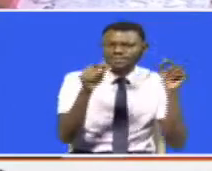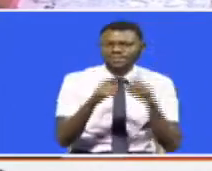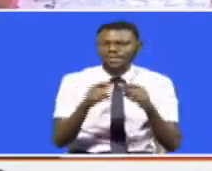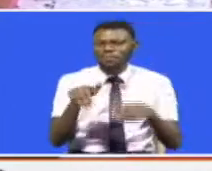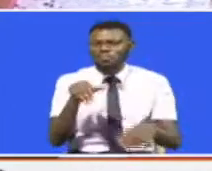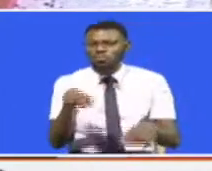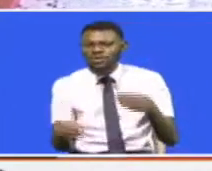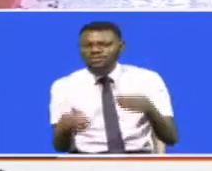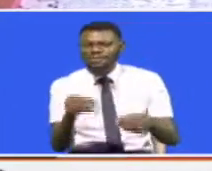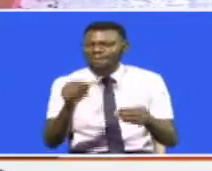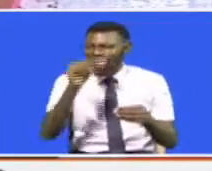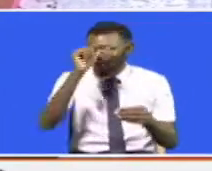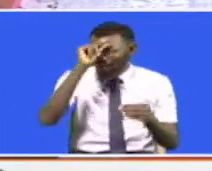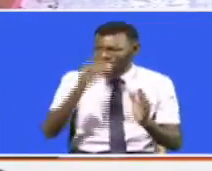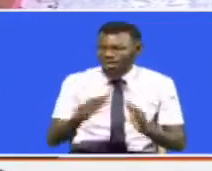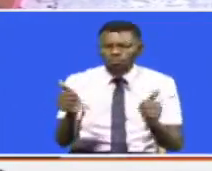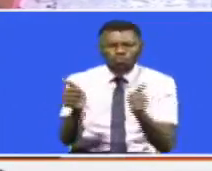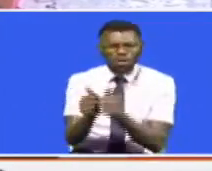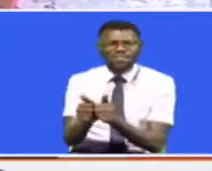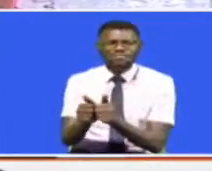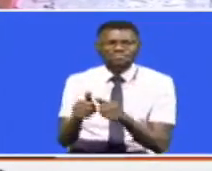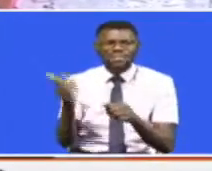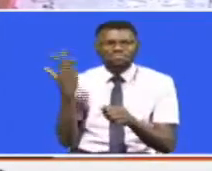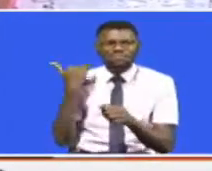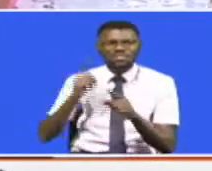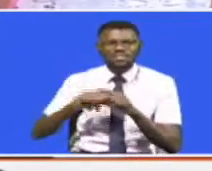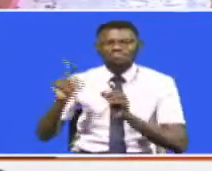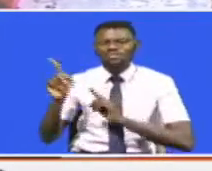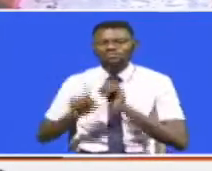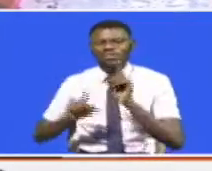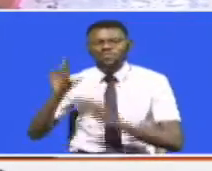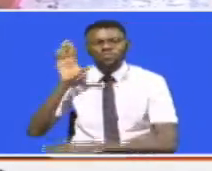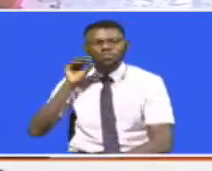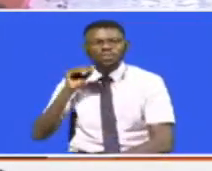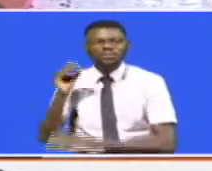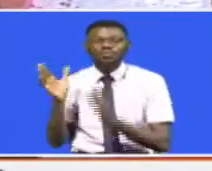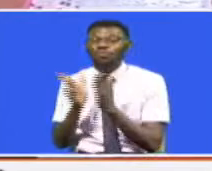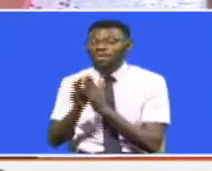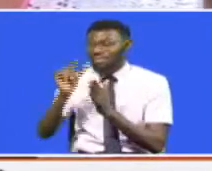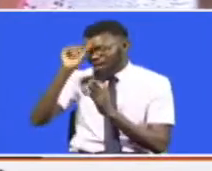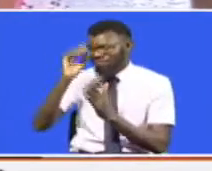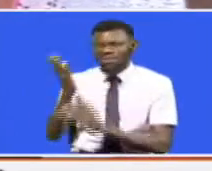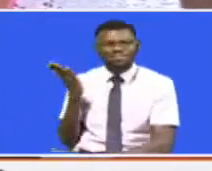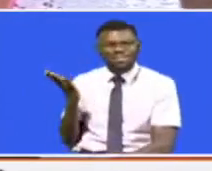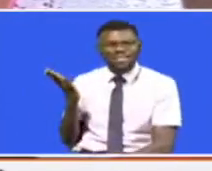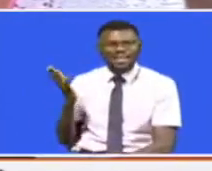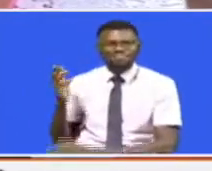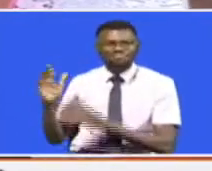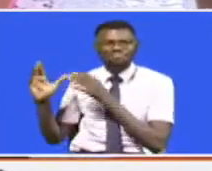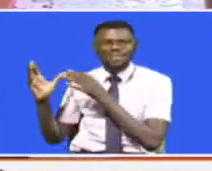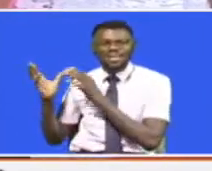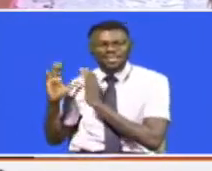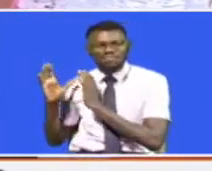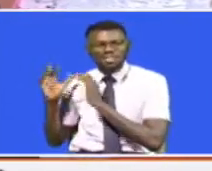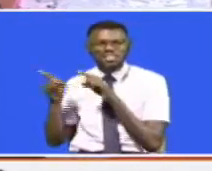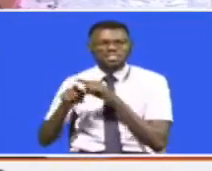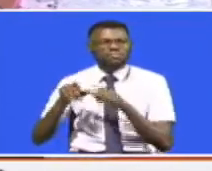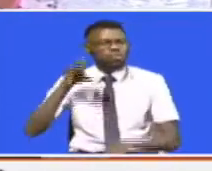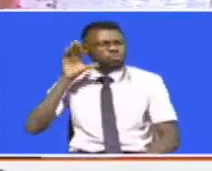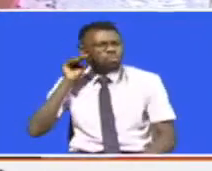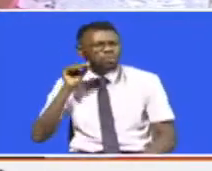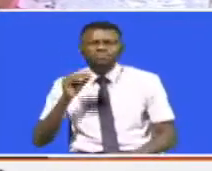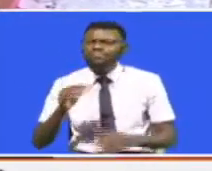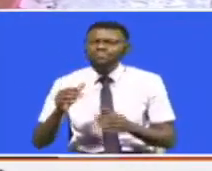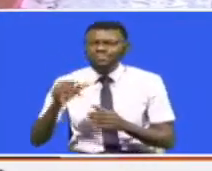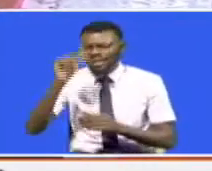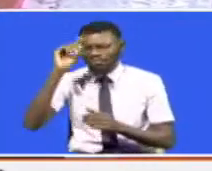Busia. Wakati ametembelea Mombasa, tumeona akiwa na governor ya Kilifi, amekuwa na governor ya Mombasa. Hawa